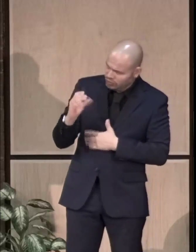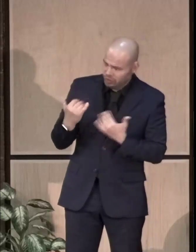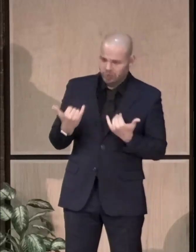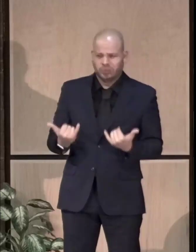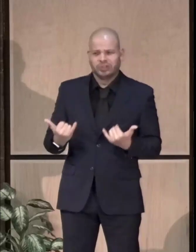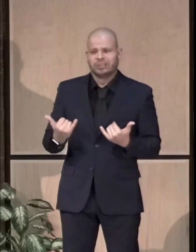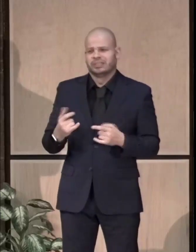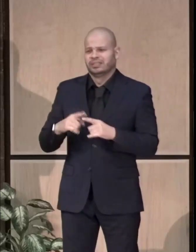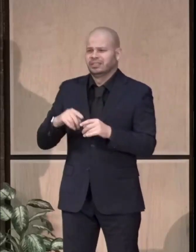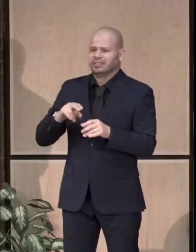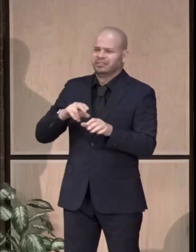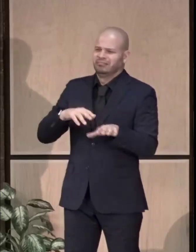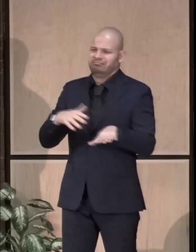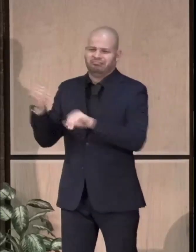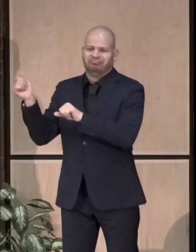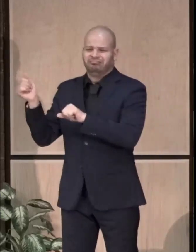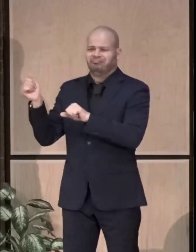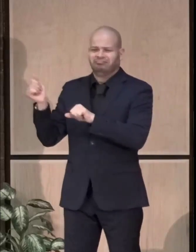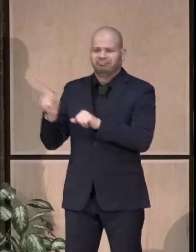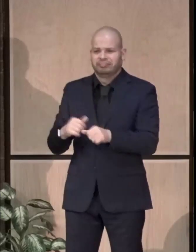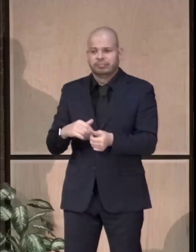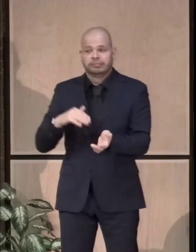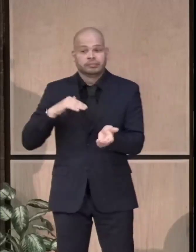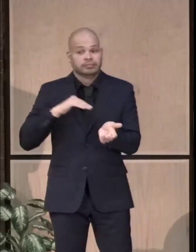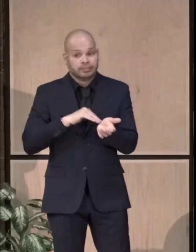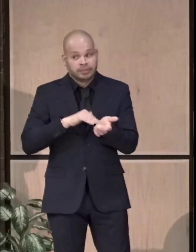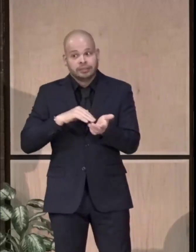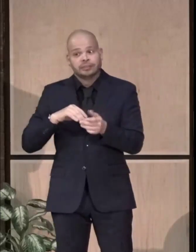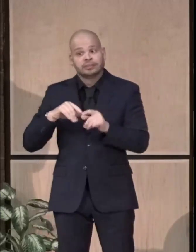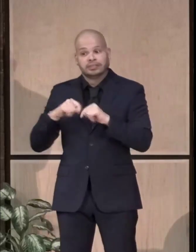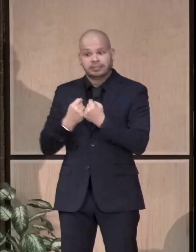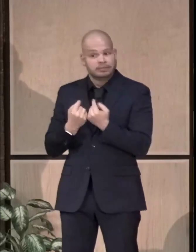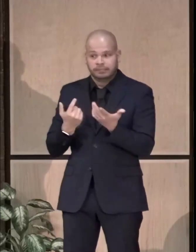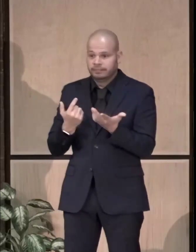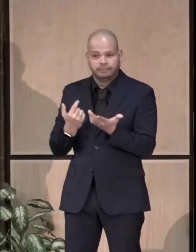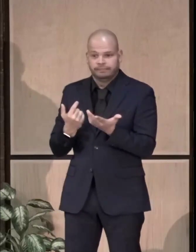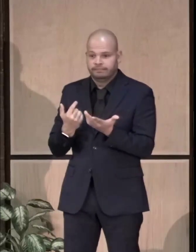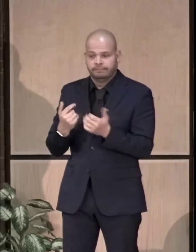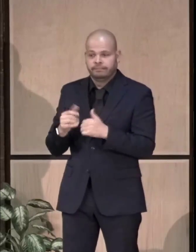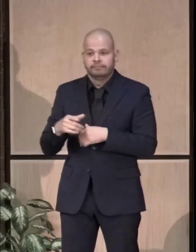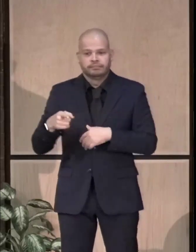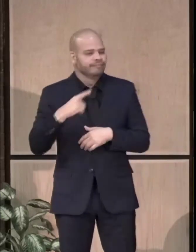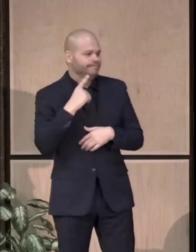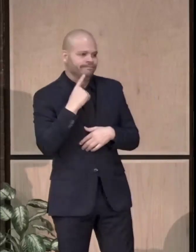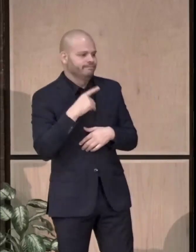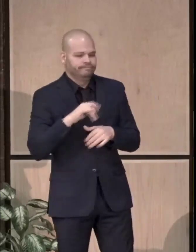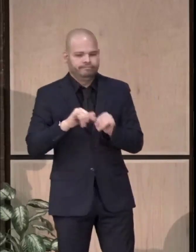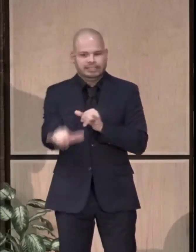with Staff Sergeant Hodgson, yes. They said Keller has a 24-hour safety